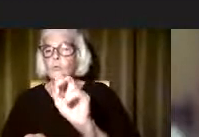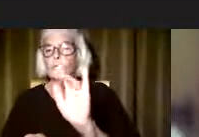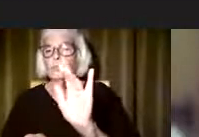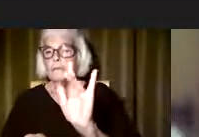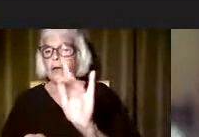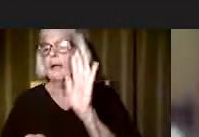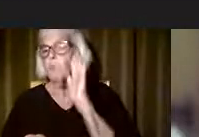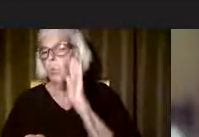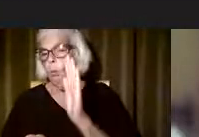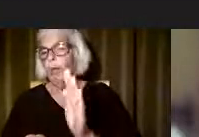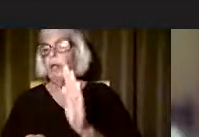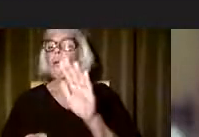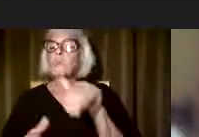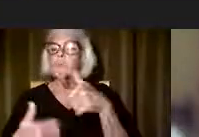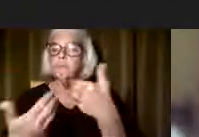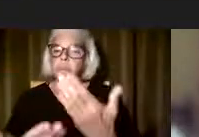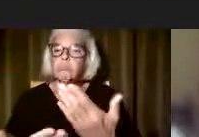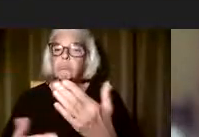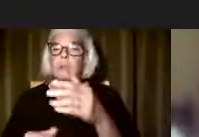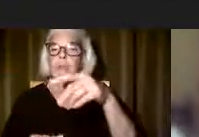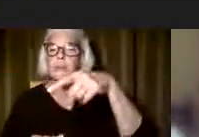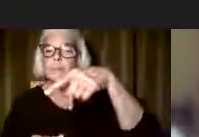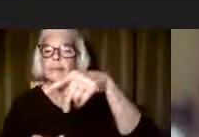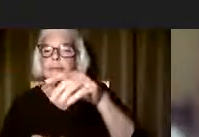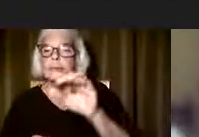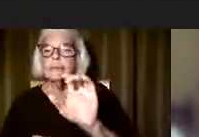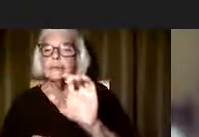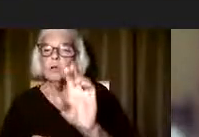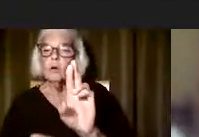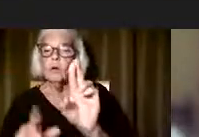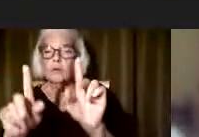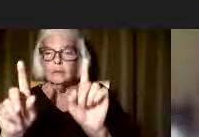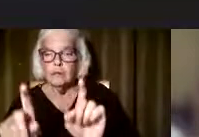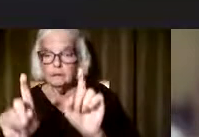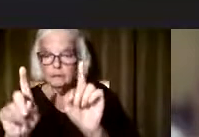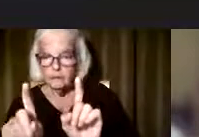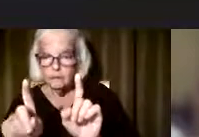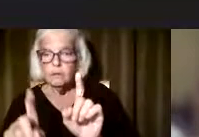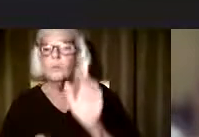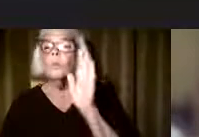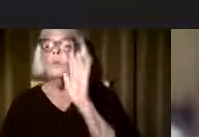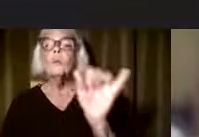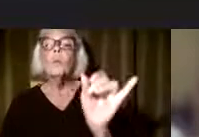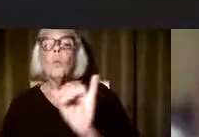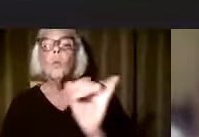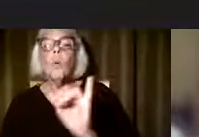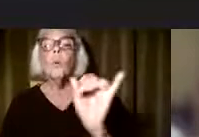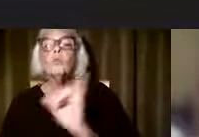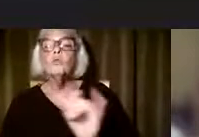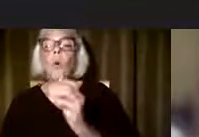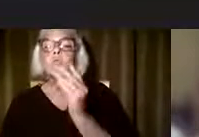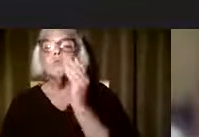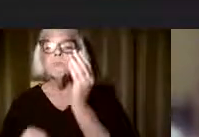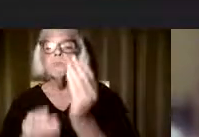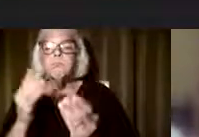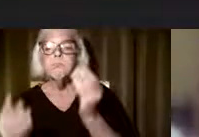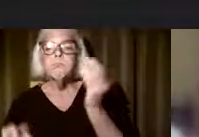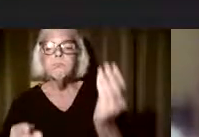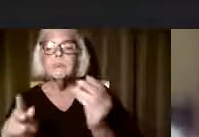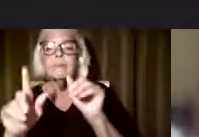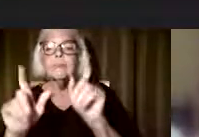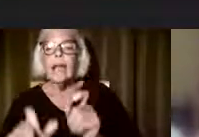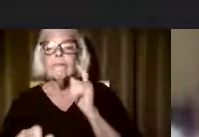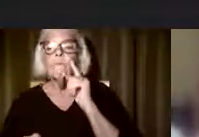what's needed. We're also distributing at-home tests. So I would, again, encourage, there's only a few